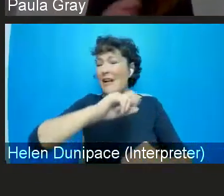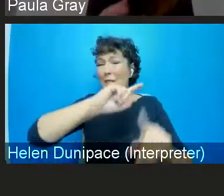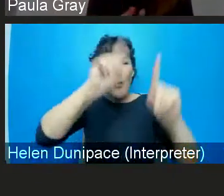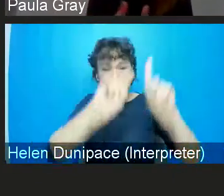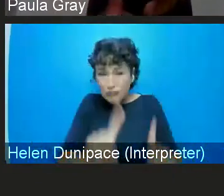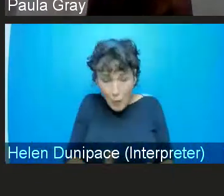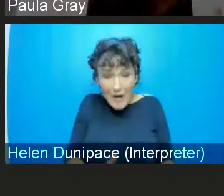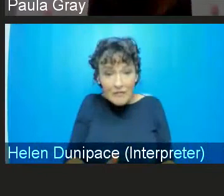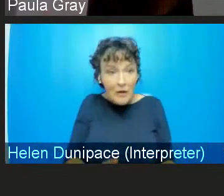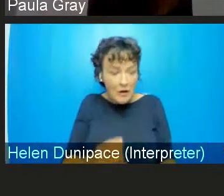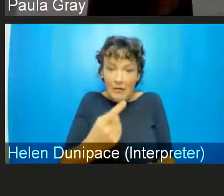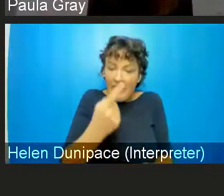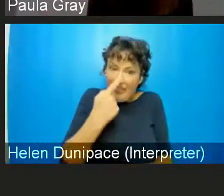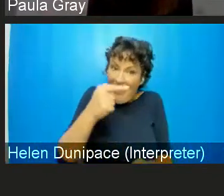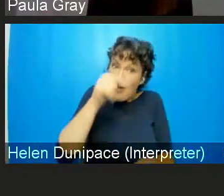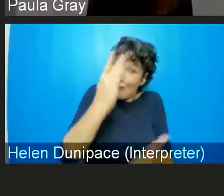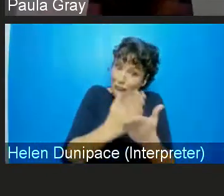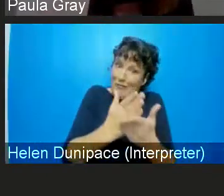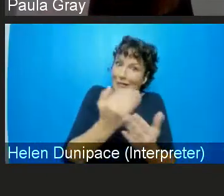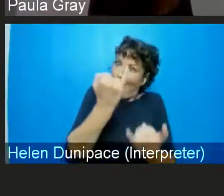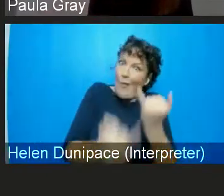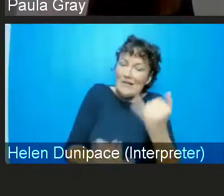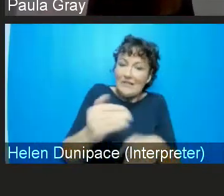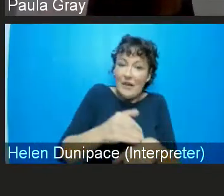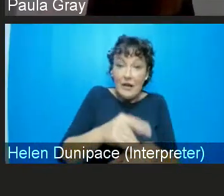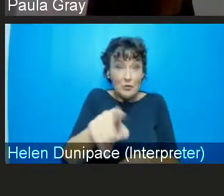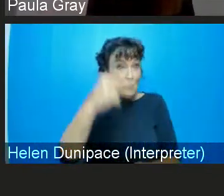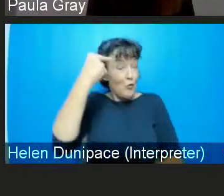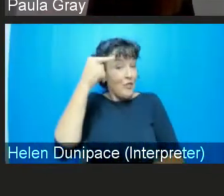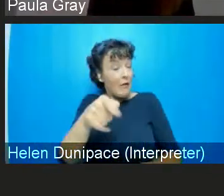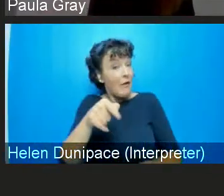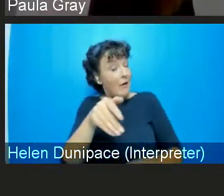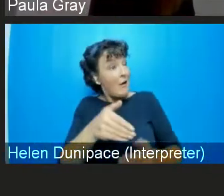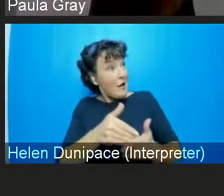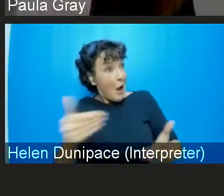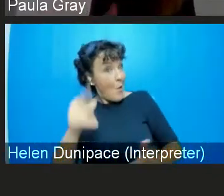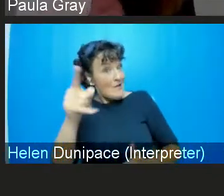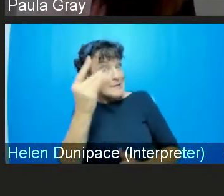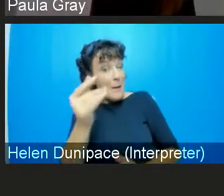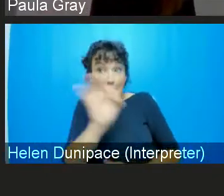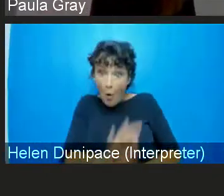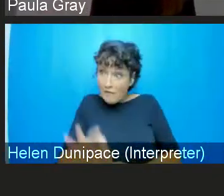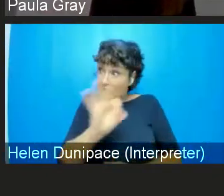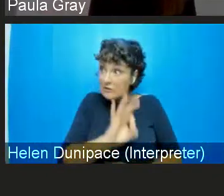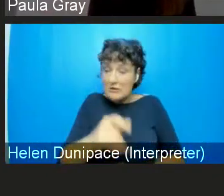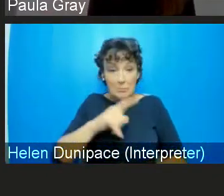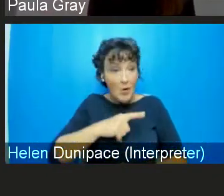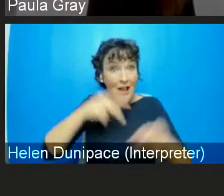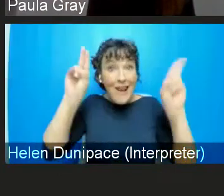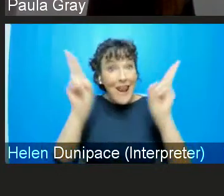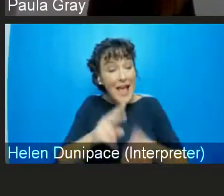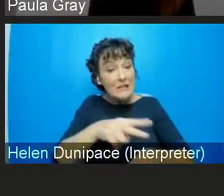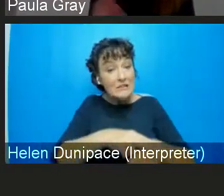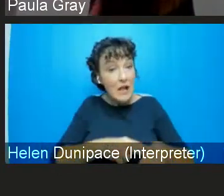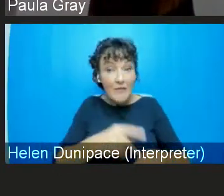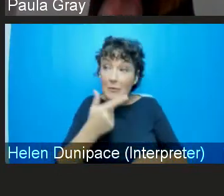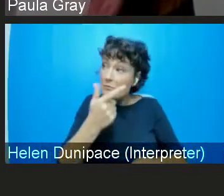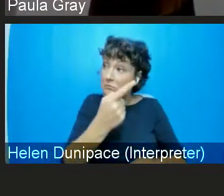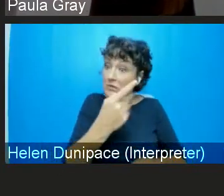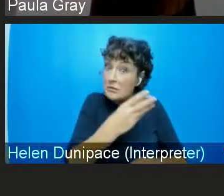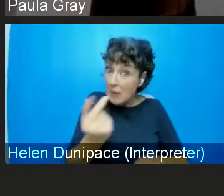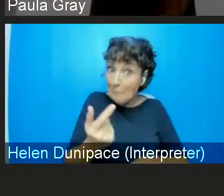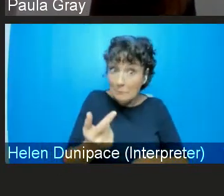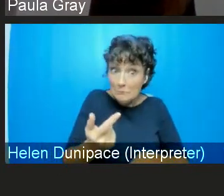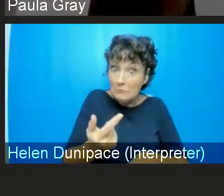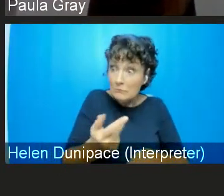and there's been greater space, that's actually been very welcomed by some colleagues with mobility, a